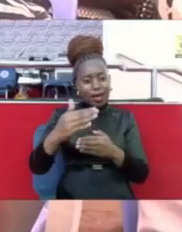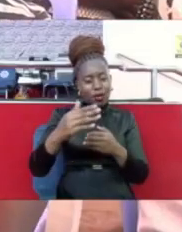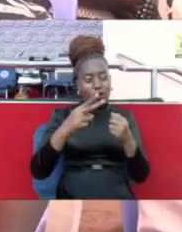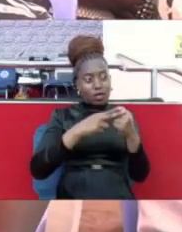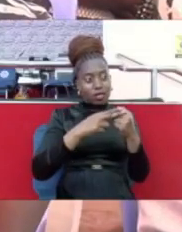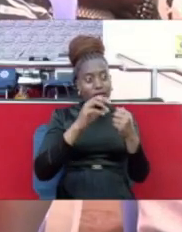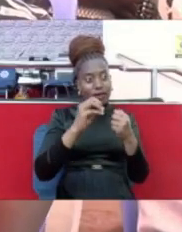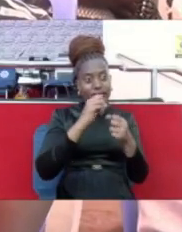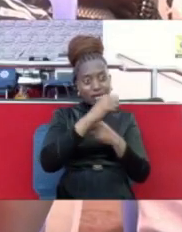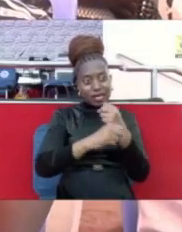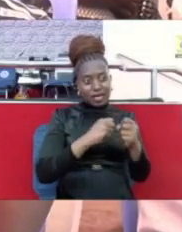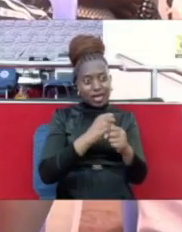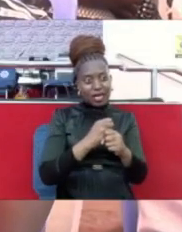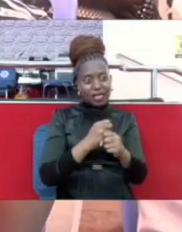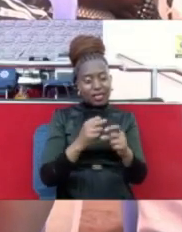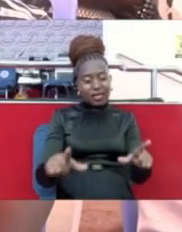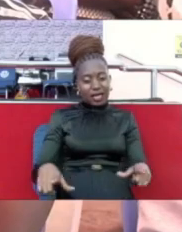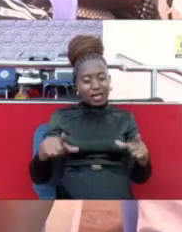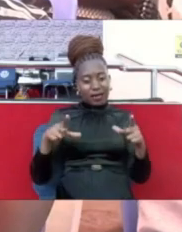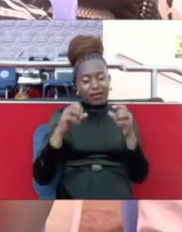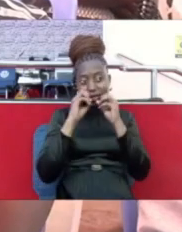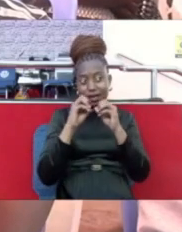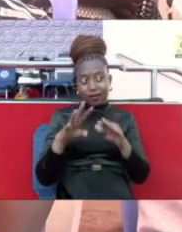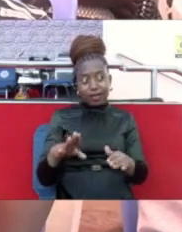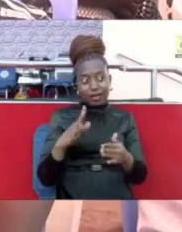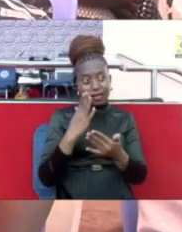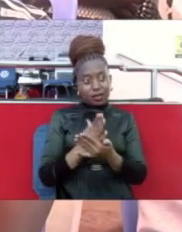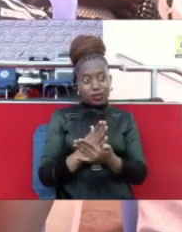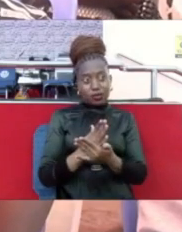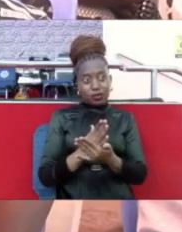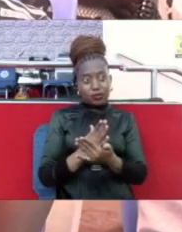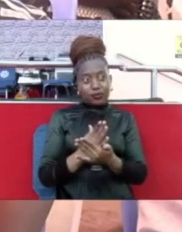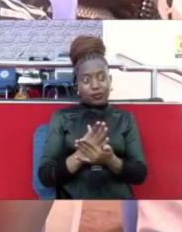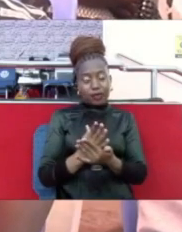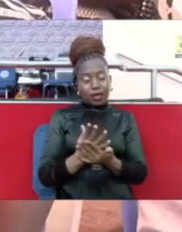So that means I'm in my last lap here, 2 years.